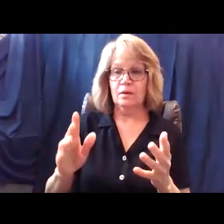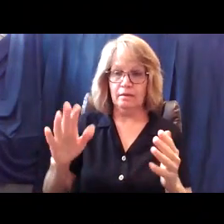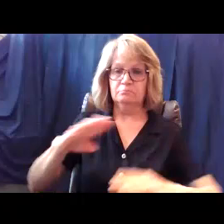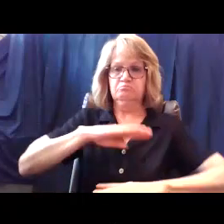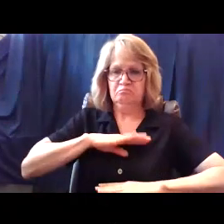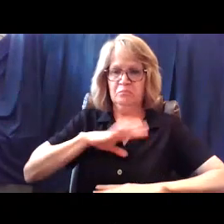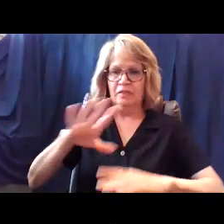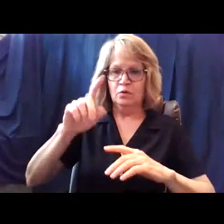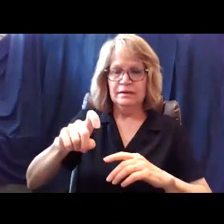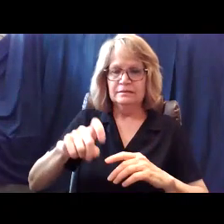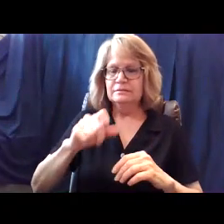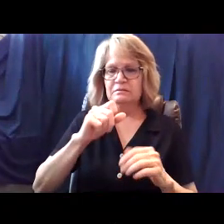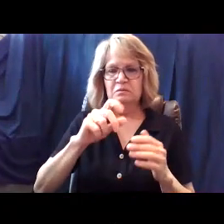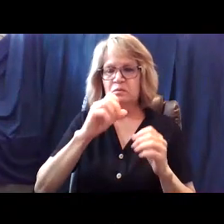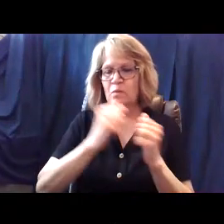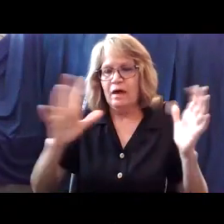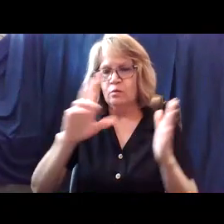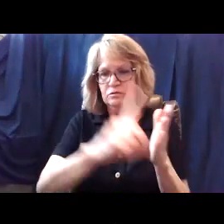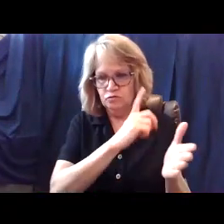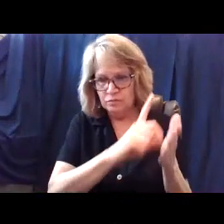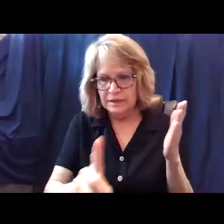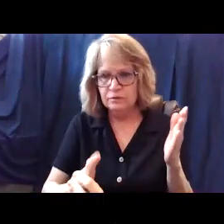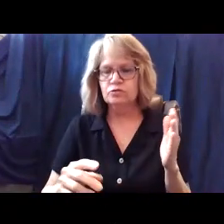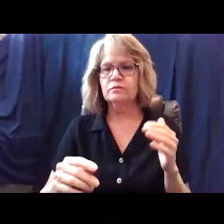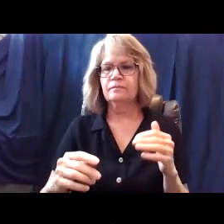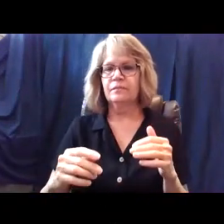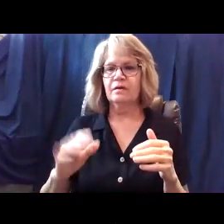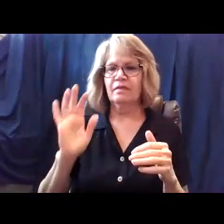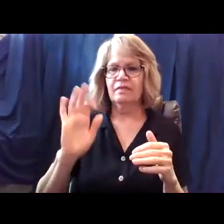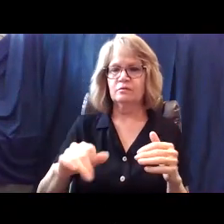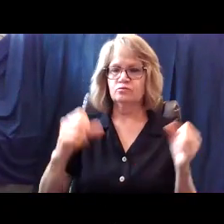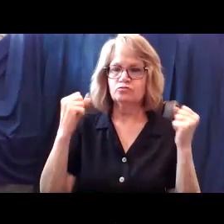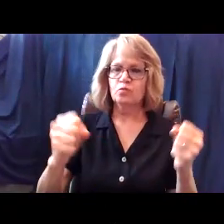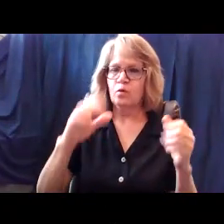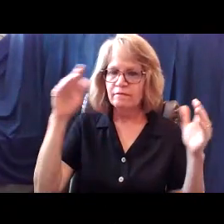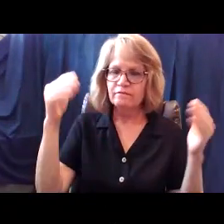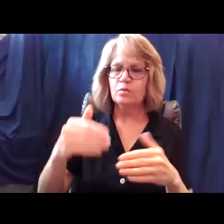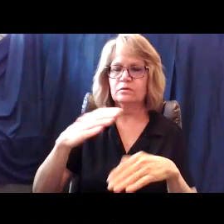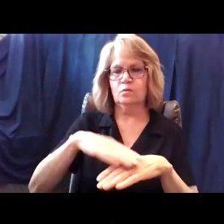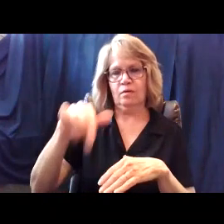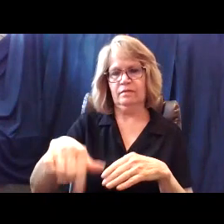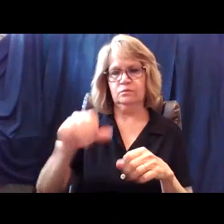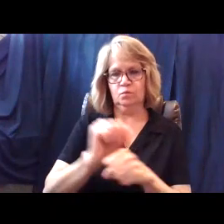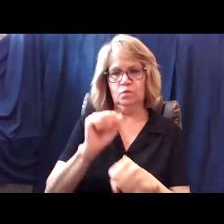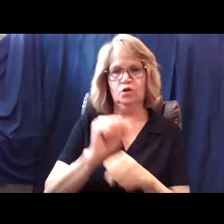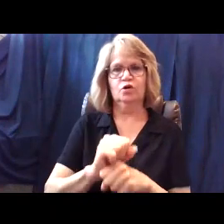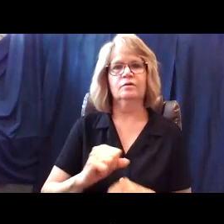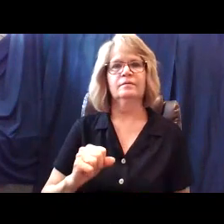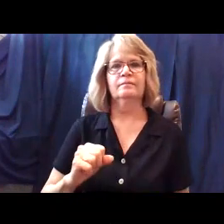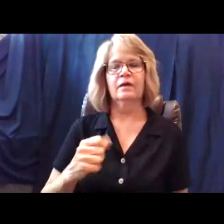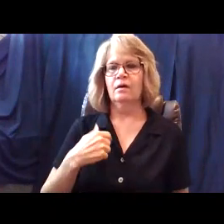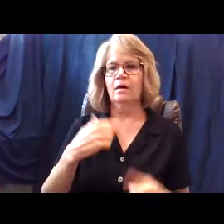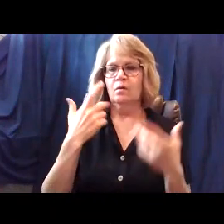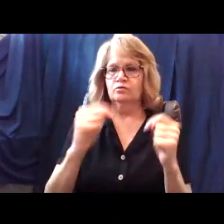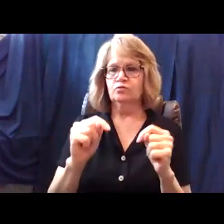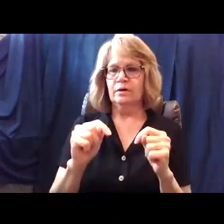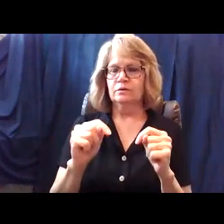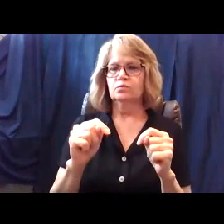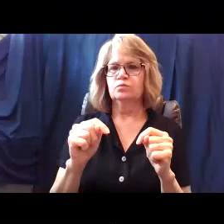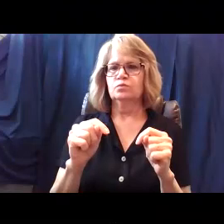from discrimination. And that's why we place such a strong focus on this work. All right, I'm going to try to switch my,